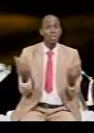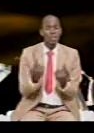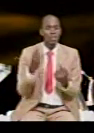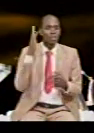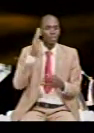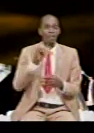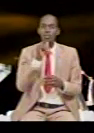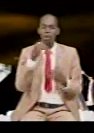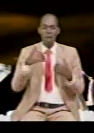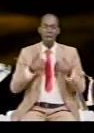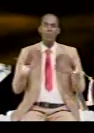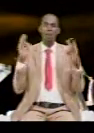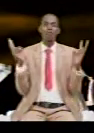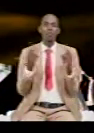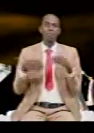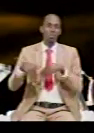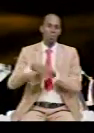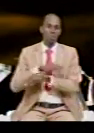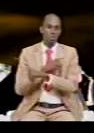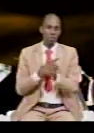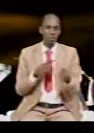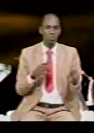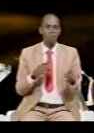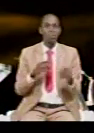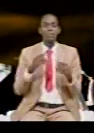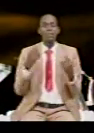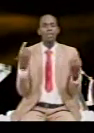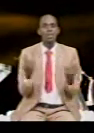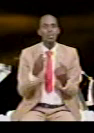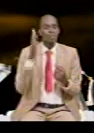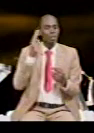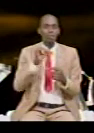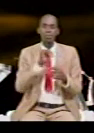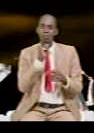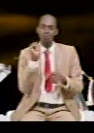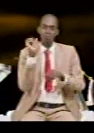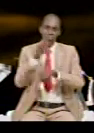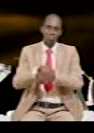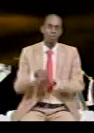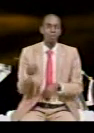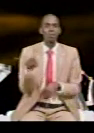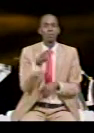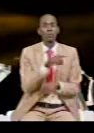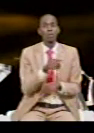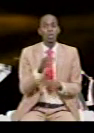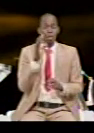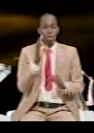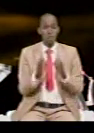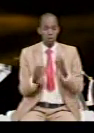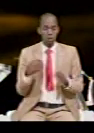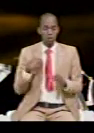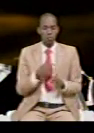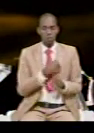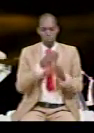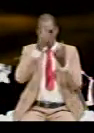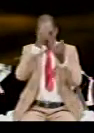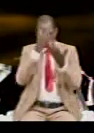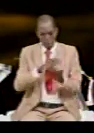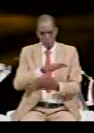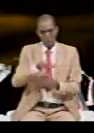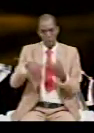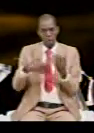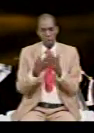have victory over you. Sin shall not triumph over you if we do all these things that has